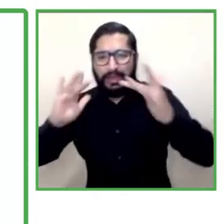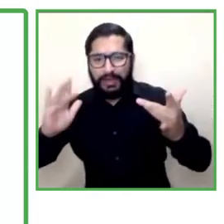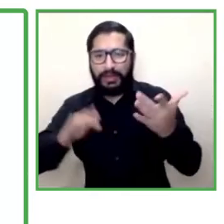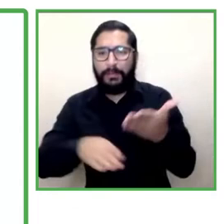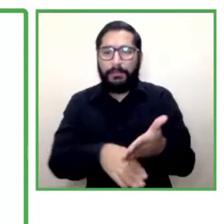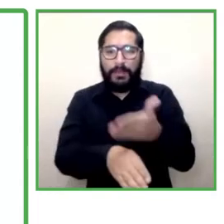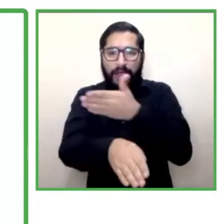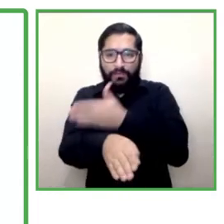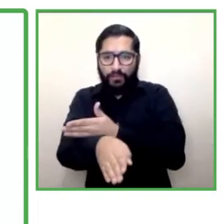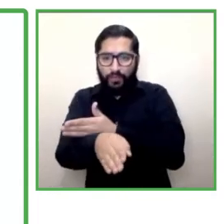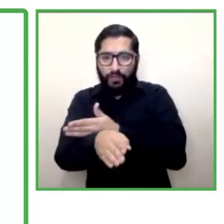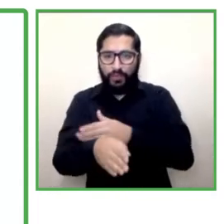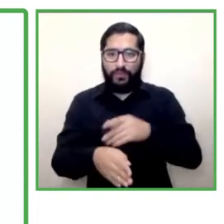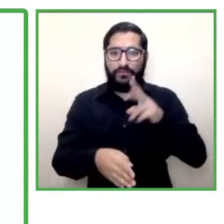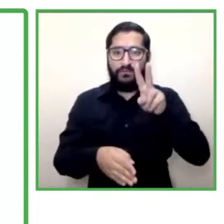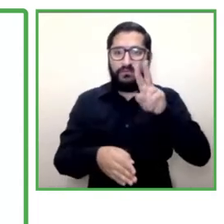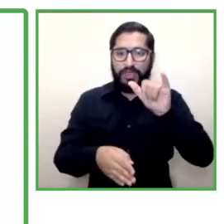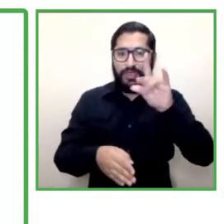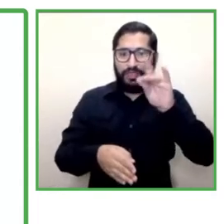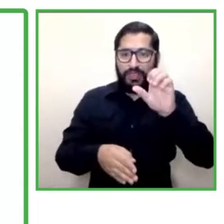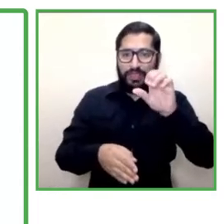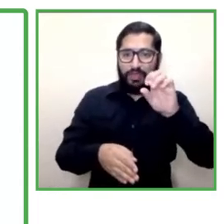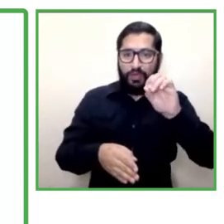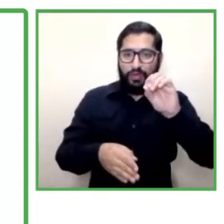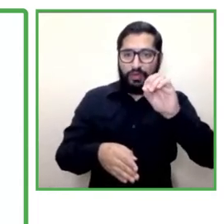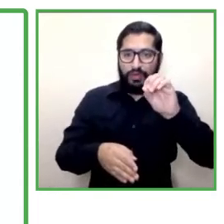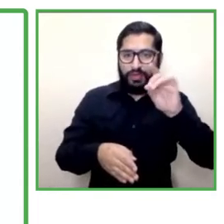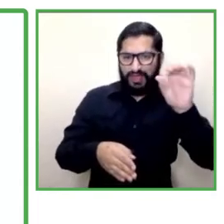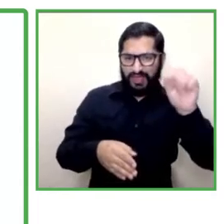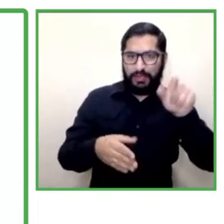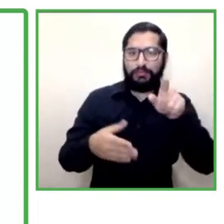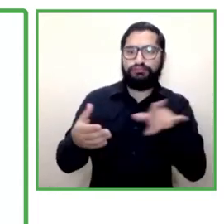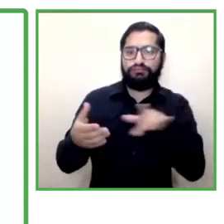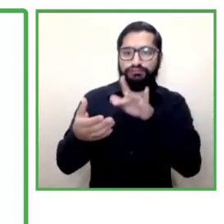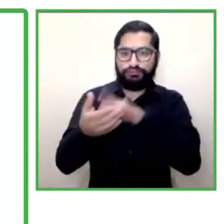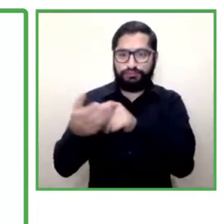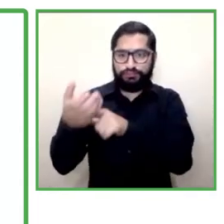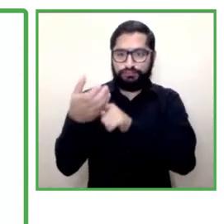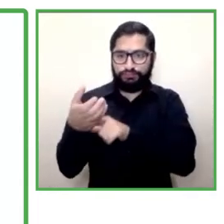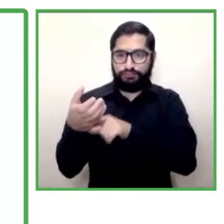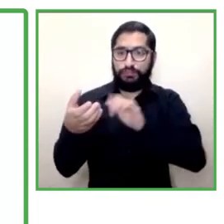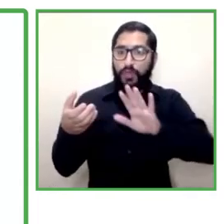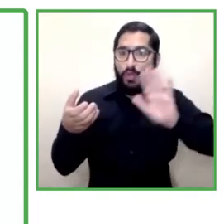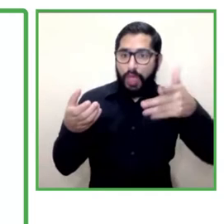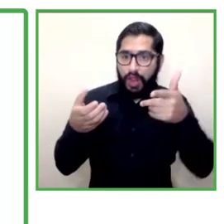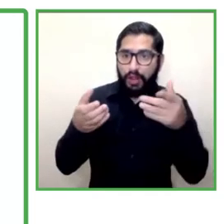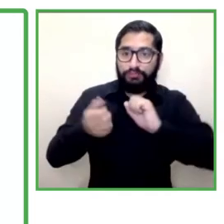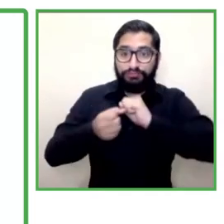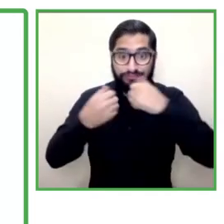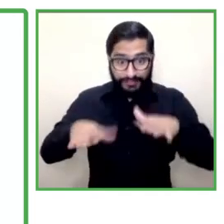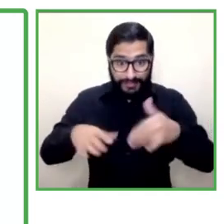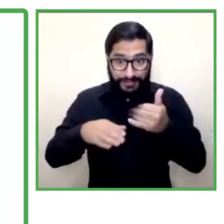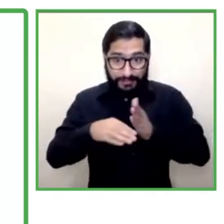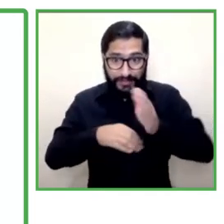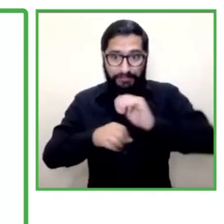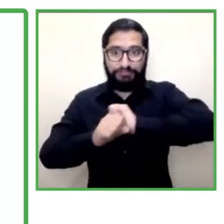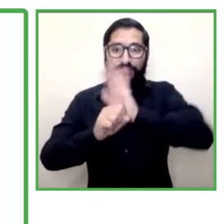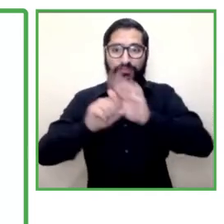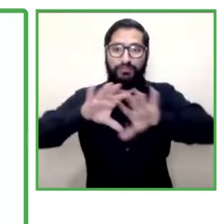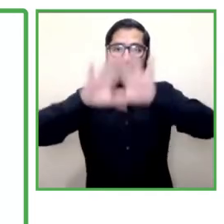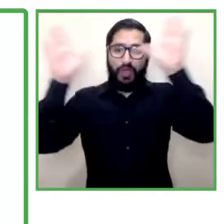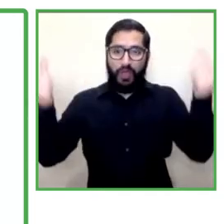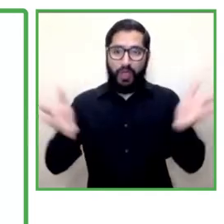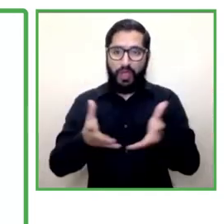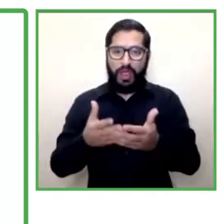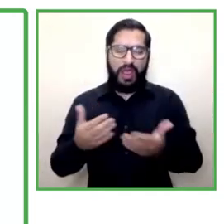It was necessary pre-pandemic, but after it became much more necessary to receive information in a more